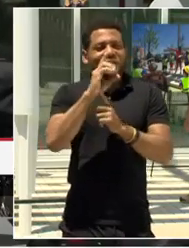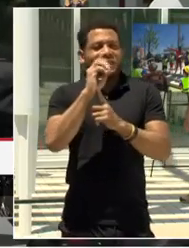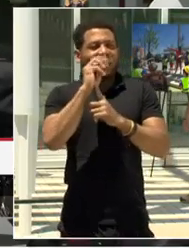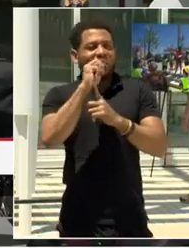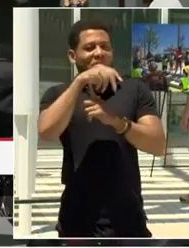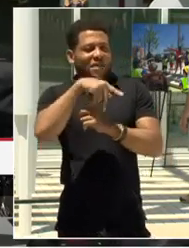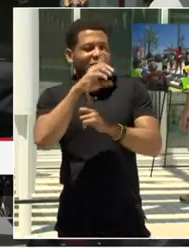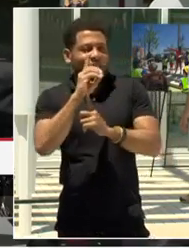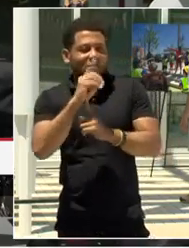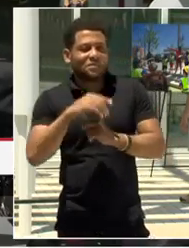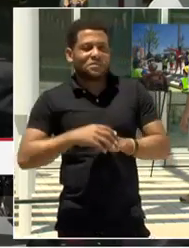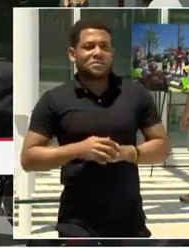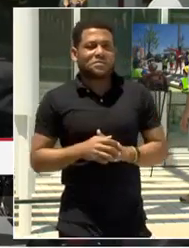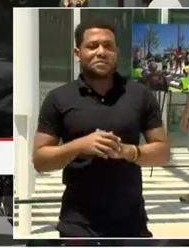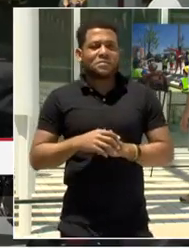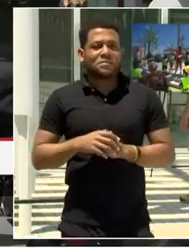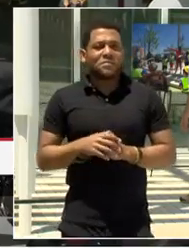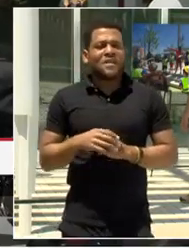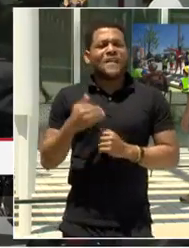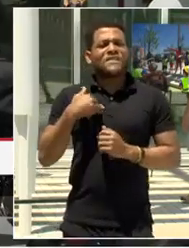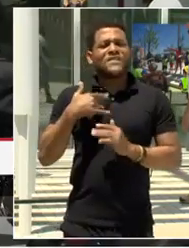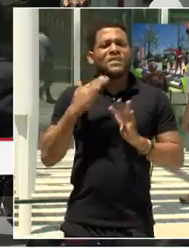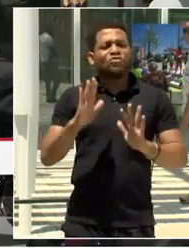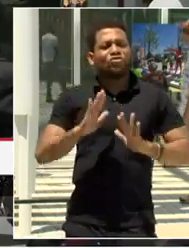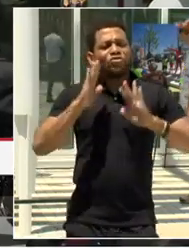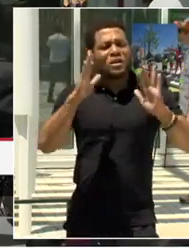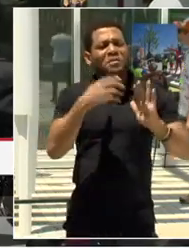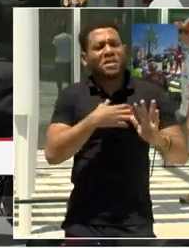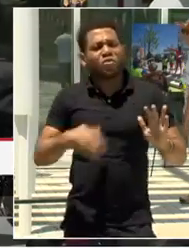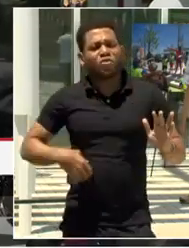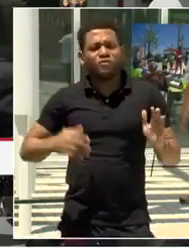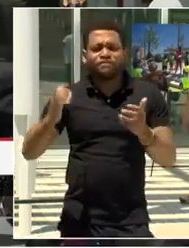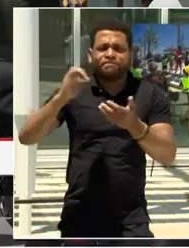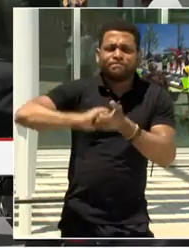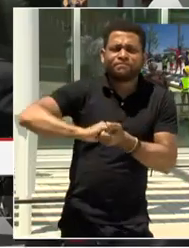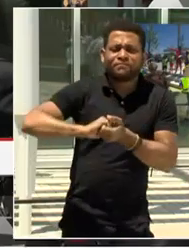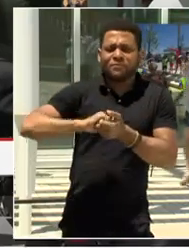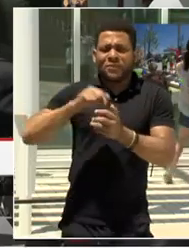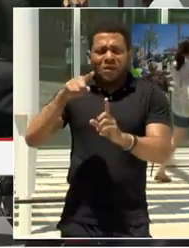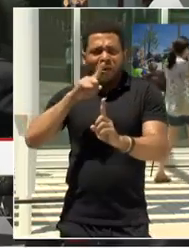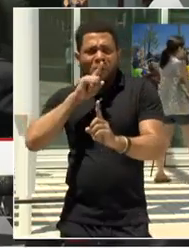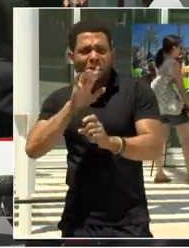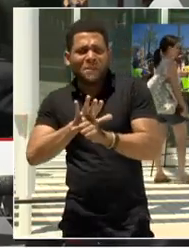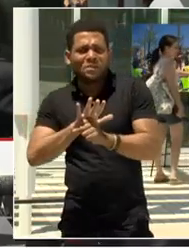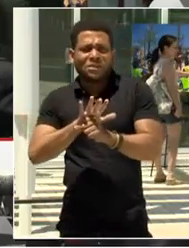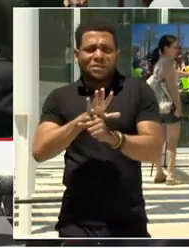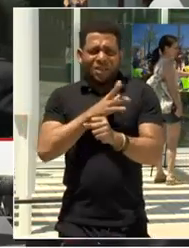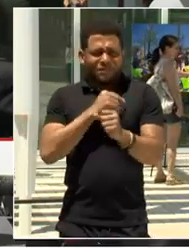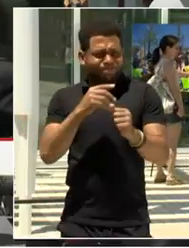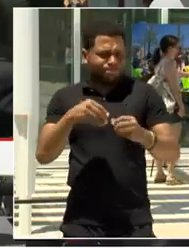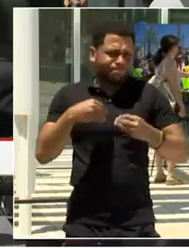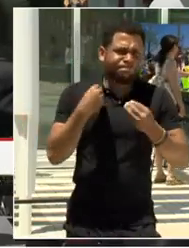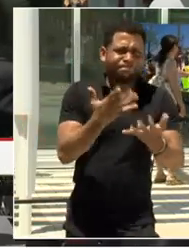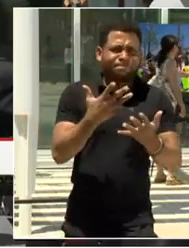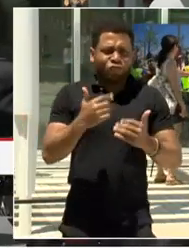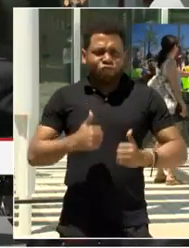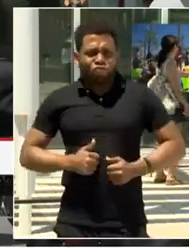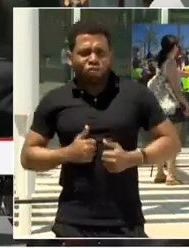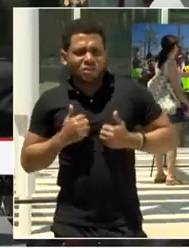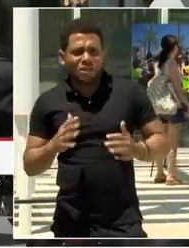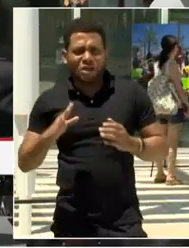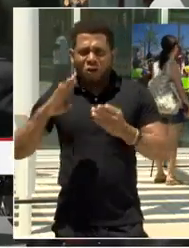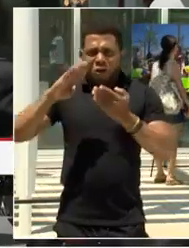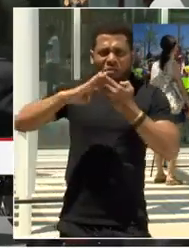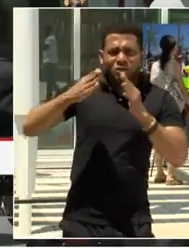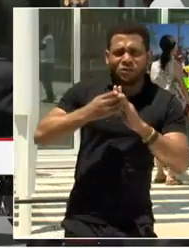on her promises and for making our city a place that serves our residents and our communities. I'm proud to see an incredible